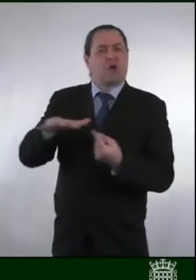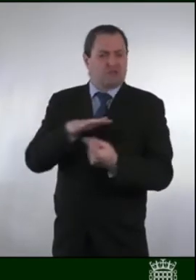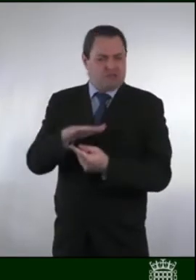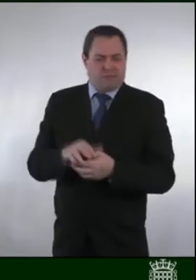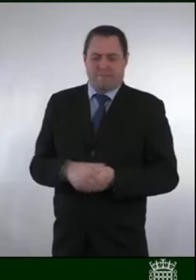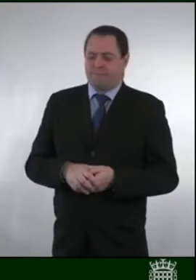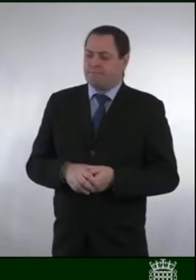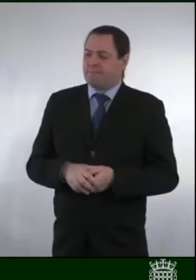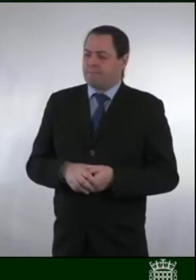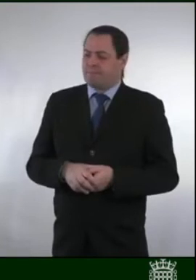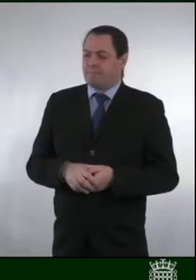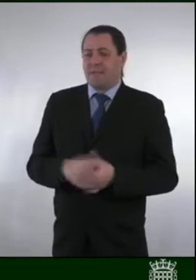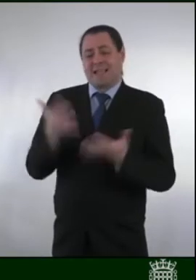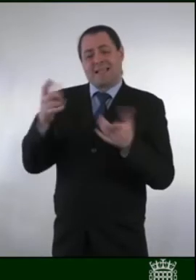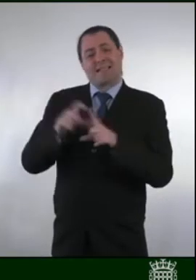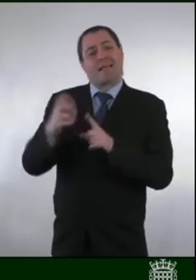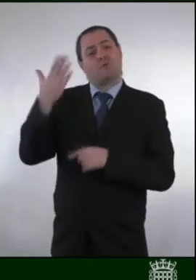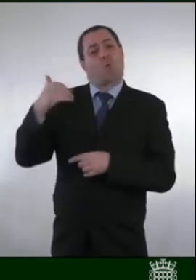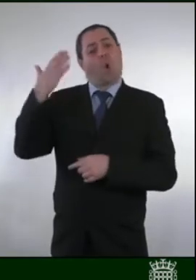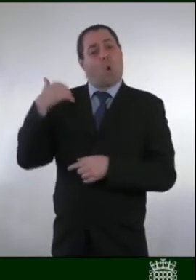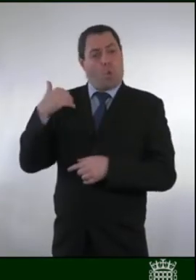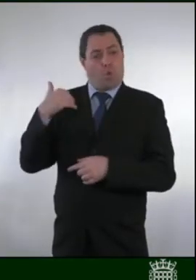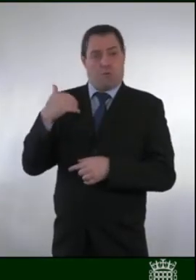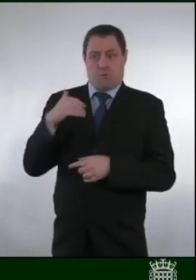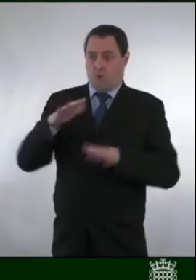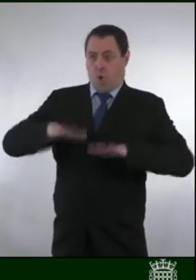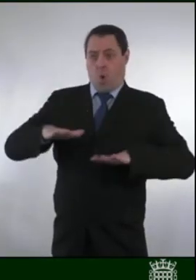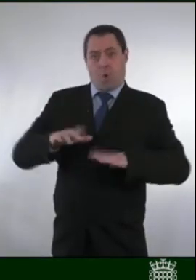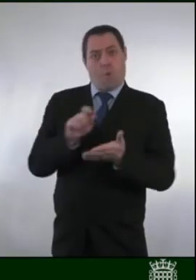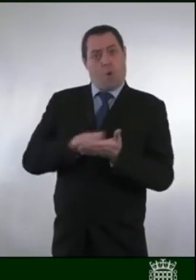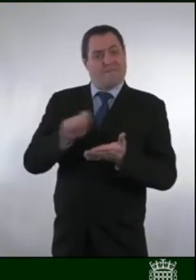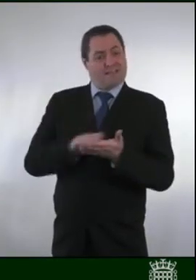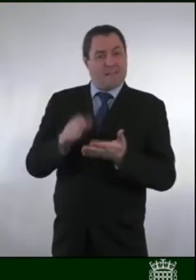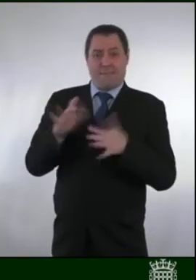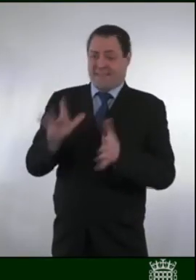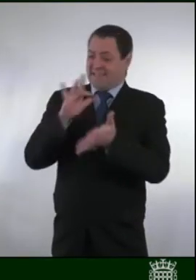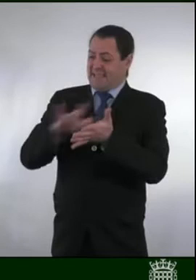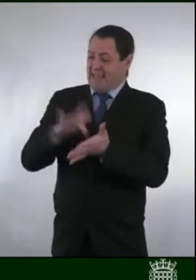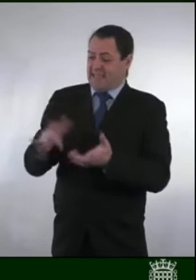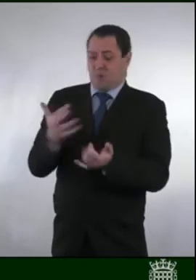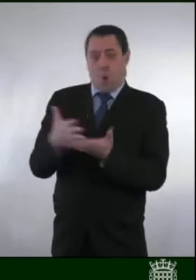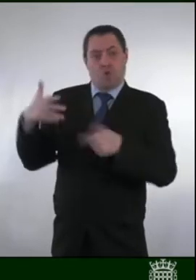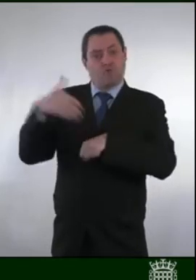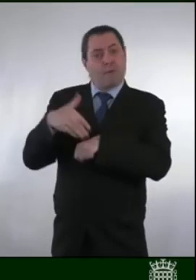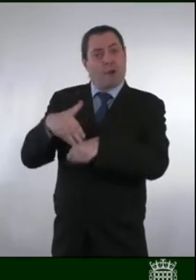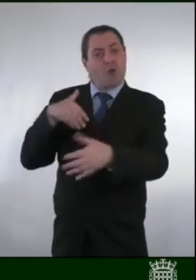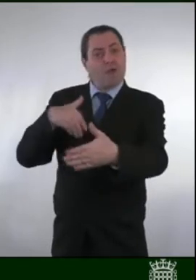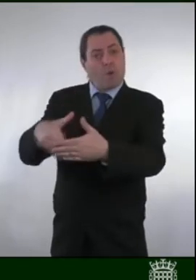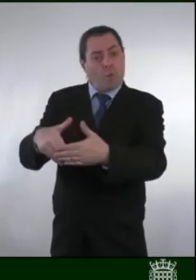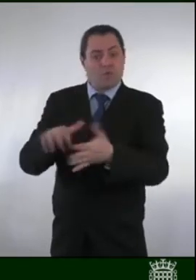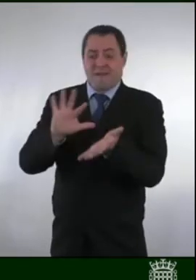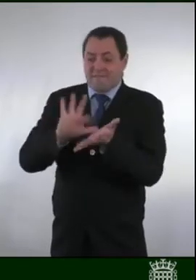10 days since the Home Office mistakenly deleted hundreds of thousands of vital criminal records, including